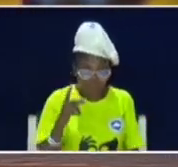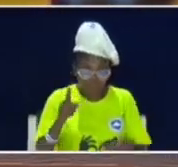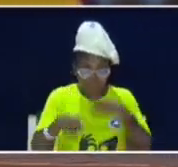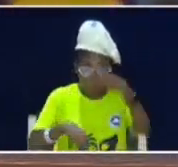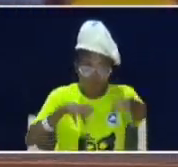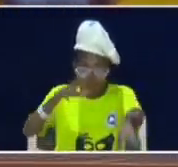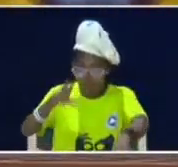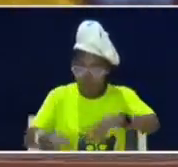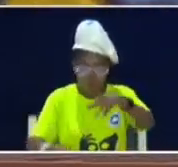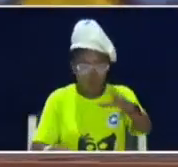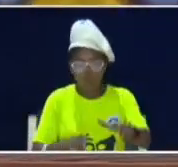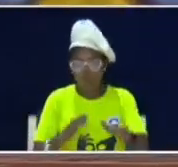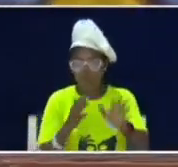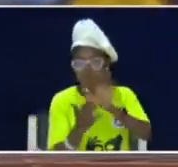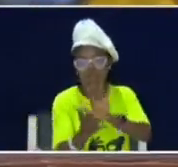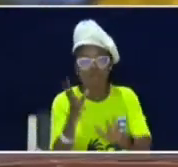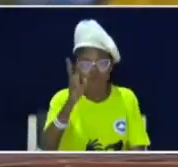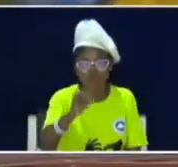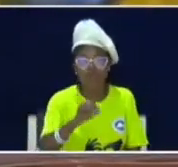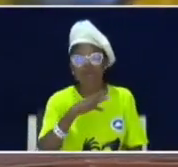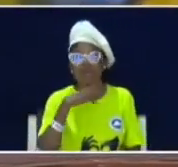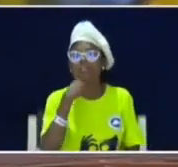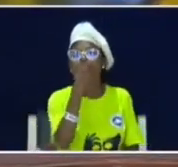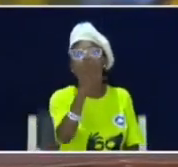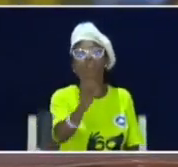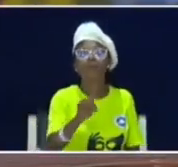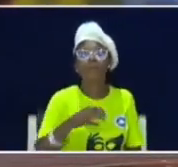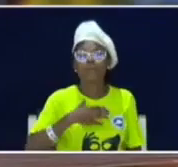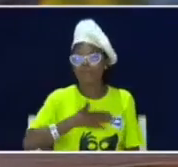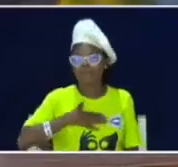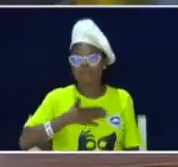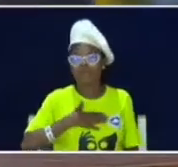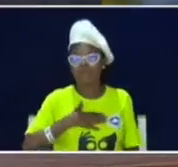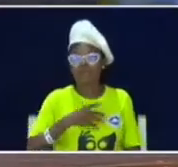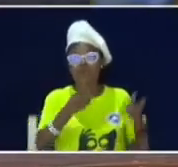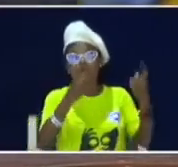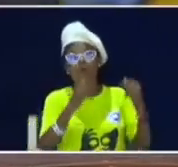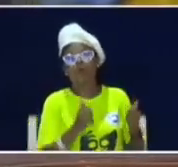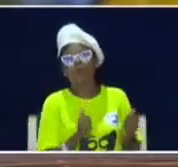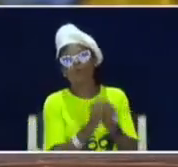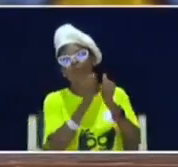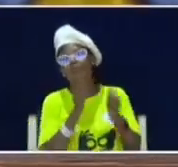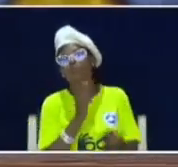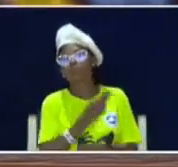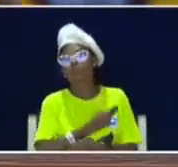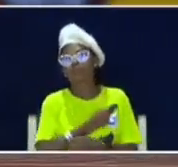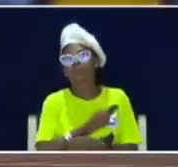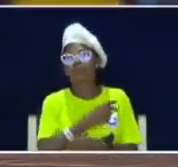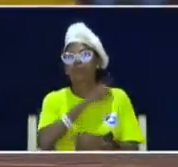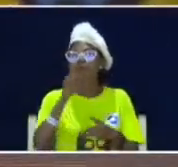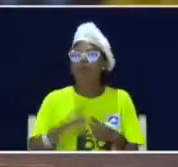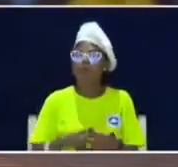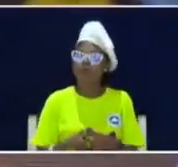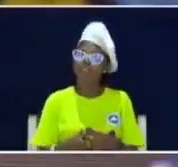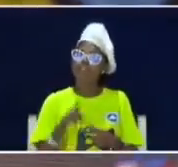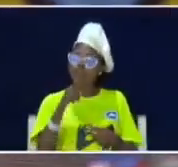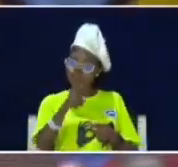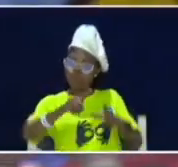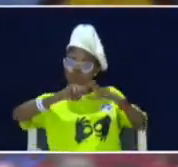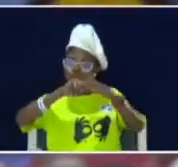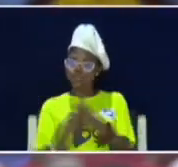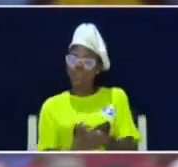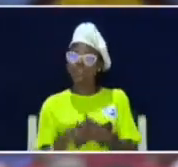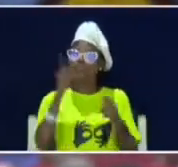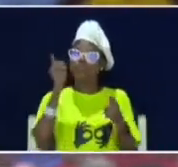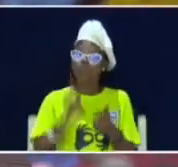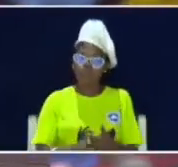has been carried by the eagle's wing, and told him, please, just come with us. When you begin to operate on the eagle's wing,